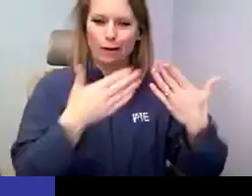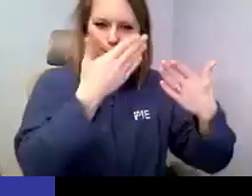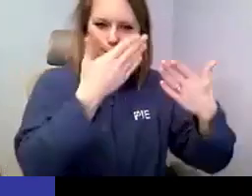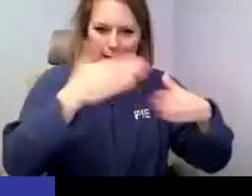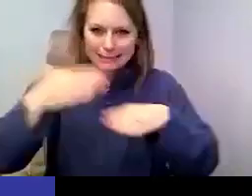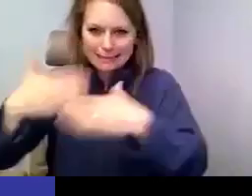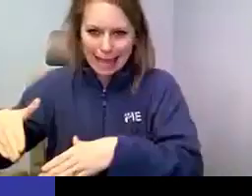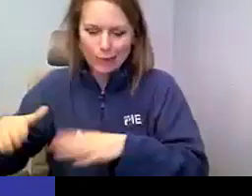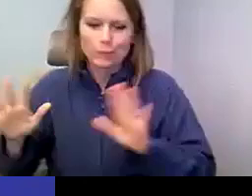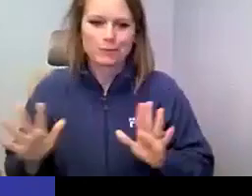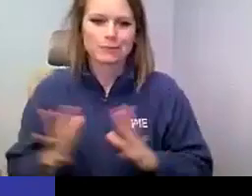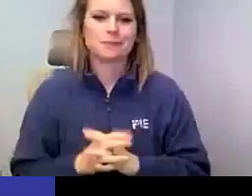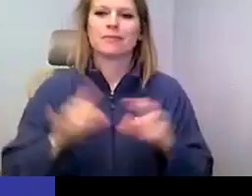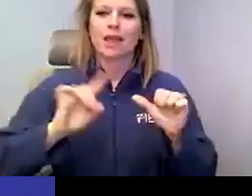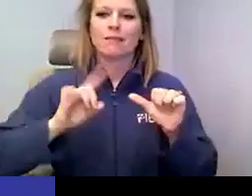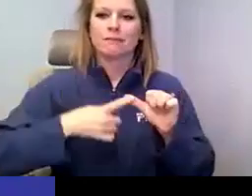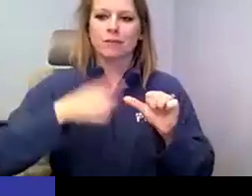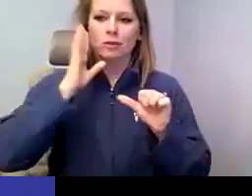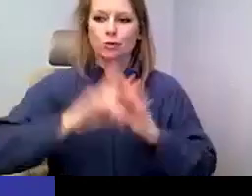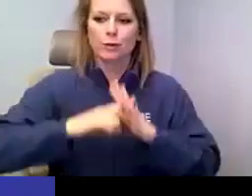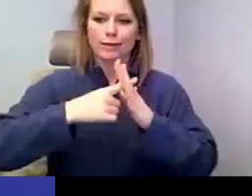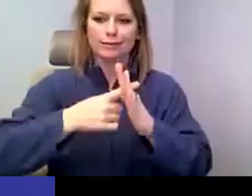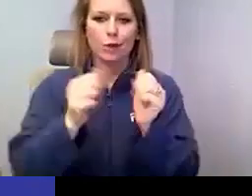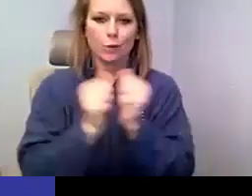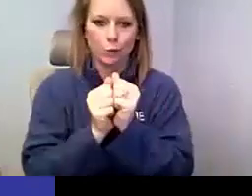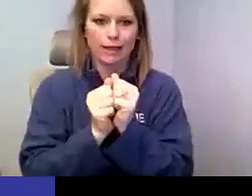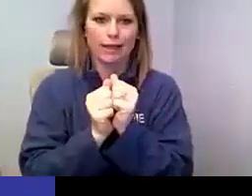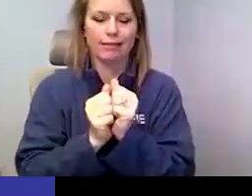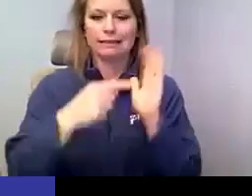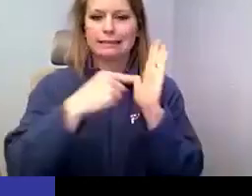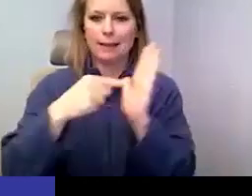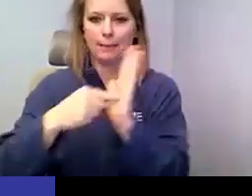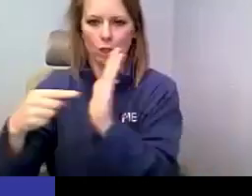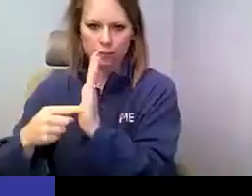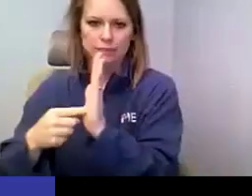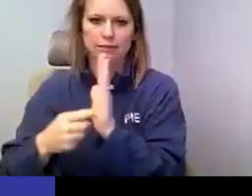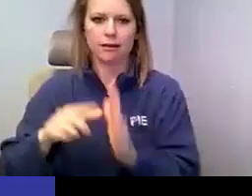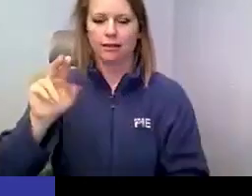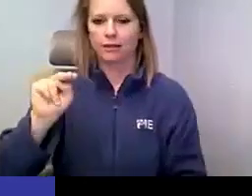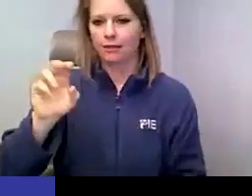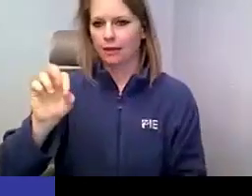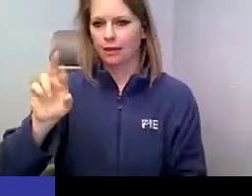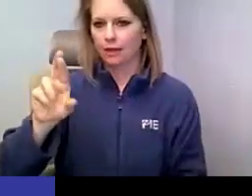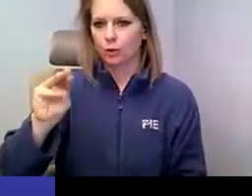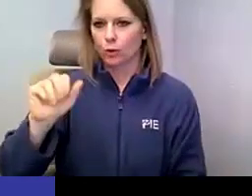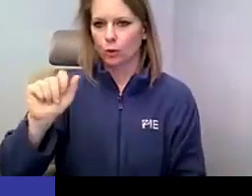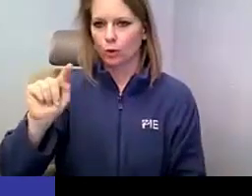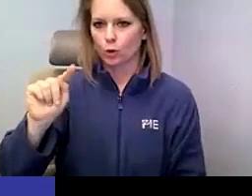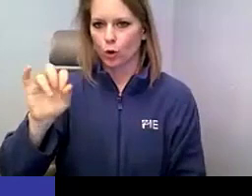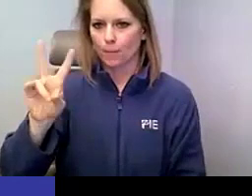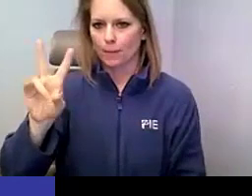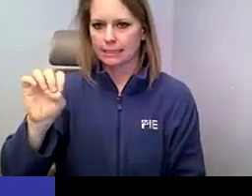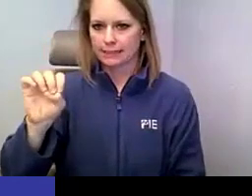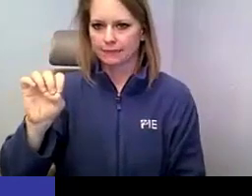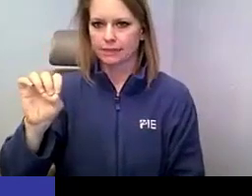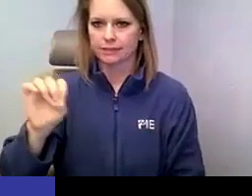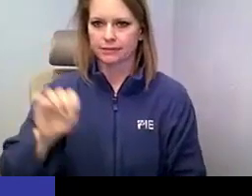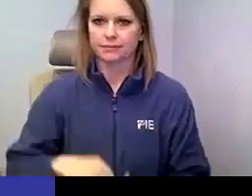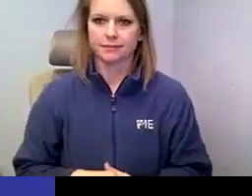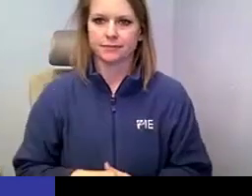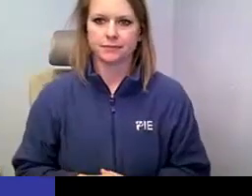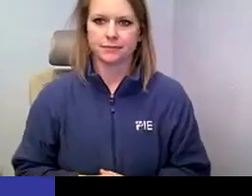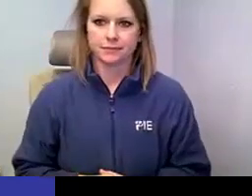But first, I'm going to start with some examples from normative samples. So there are a lot of questions about the normative samples